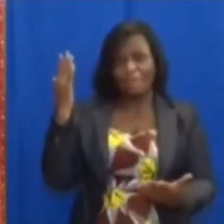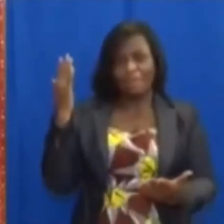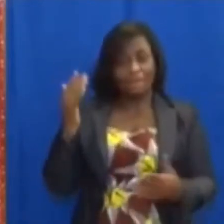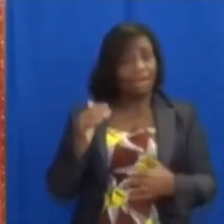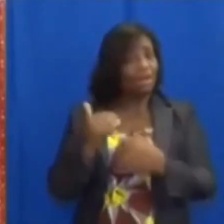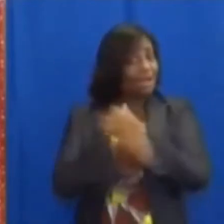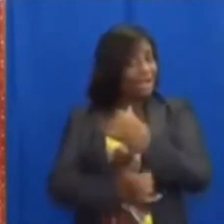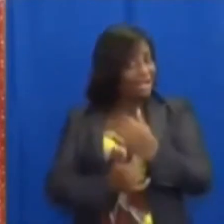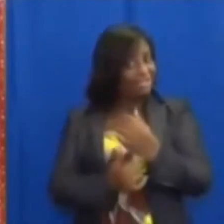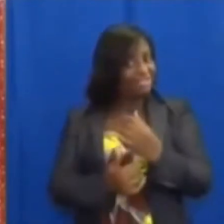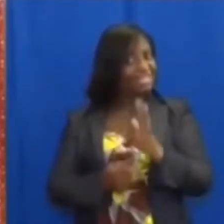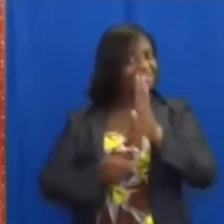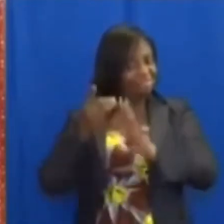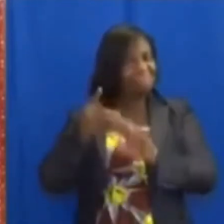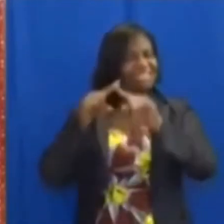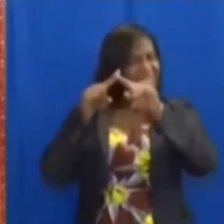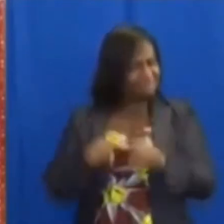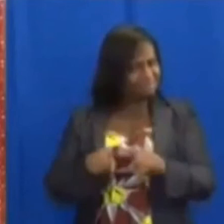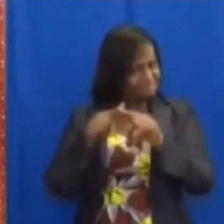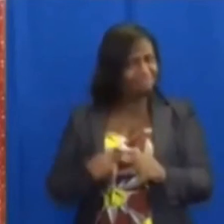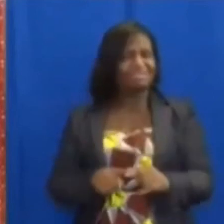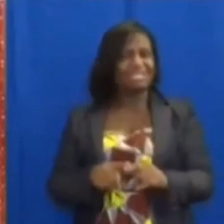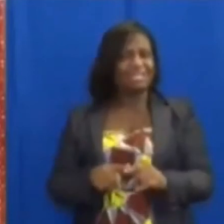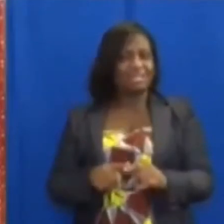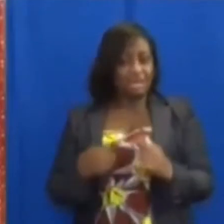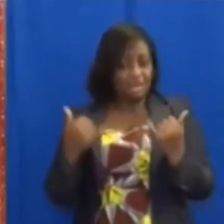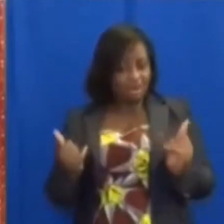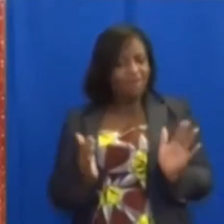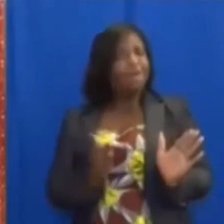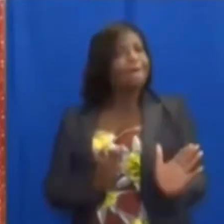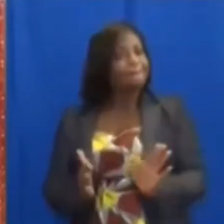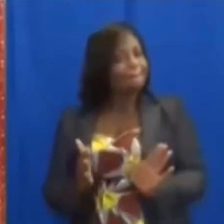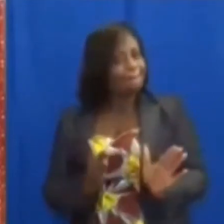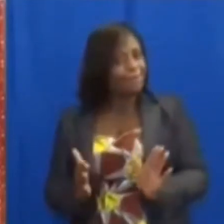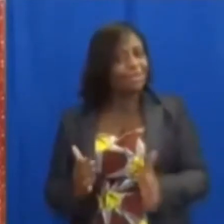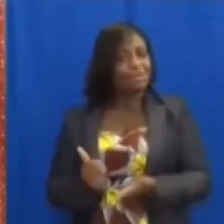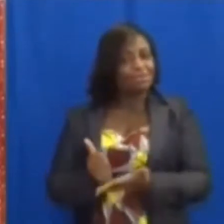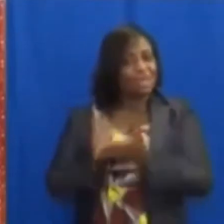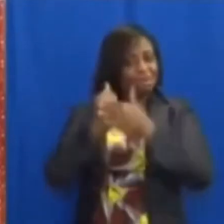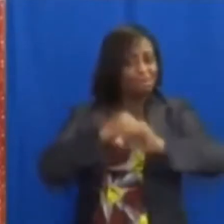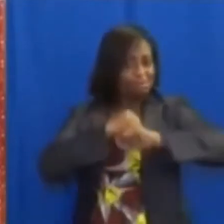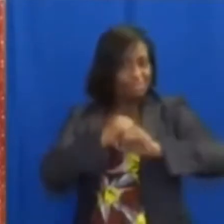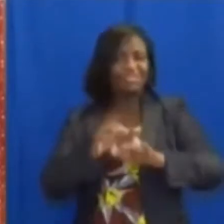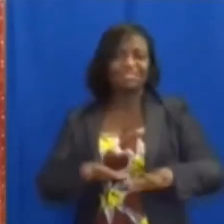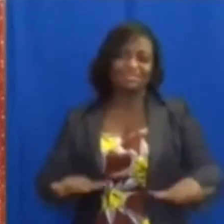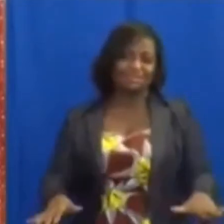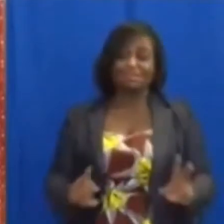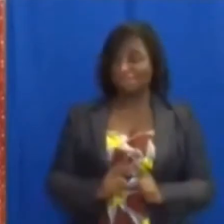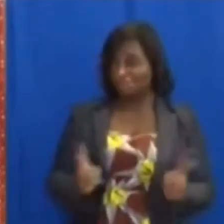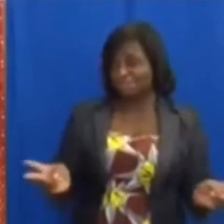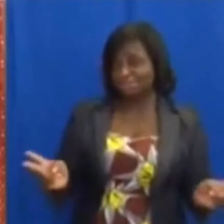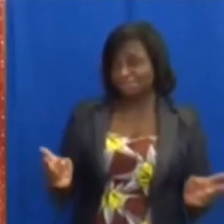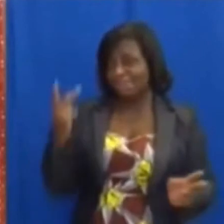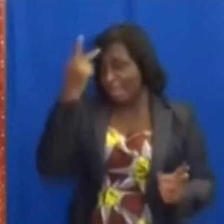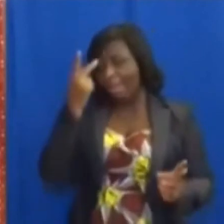one mino ya, dumonica semono. What a bejiano, me babu beke bi aye. No a